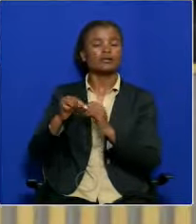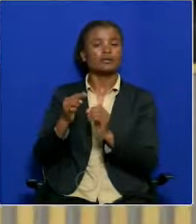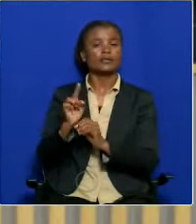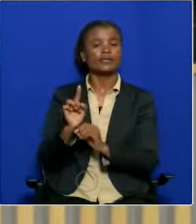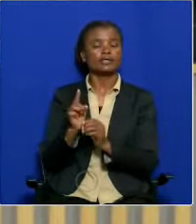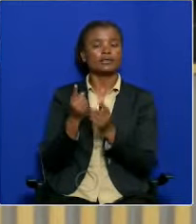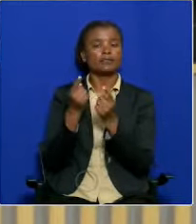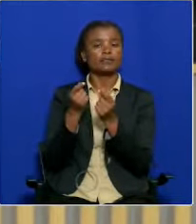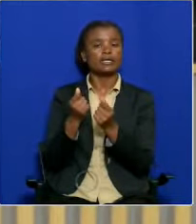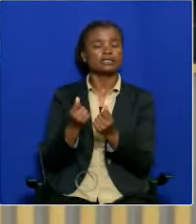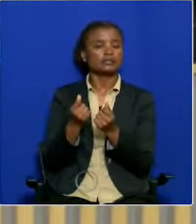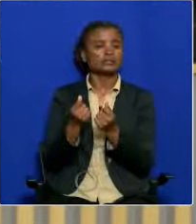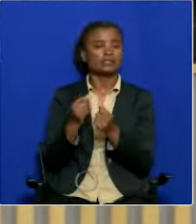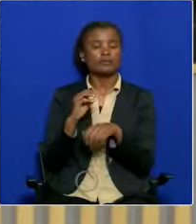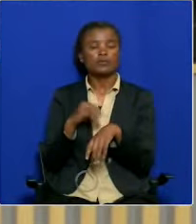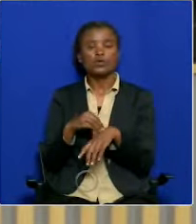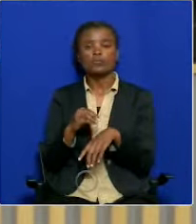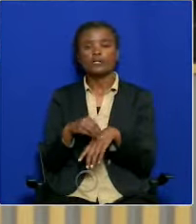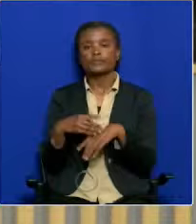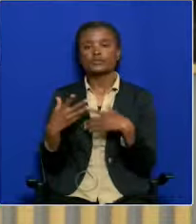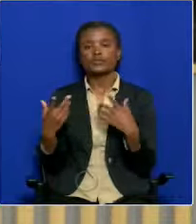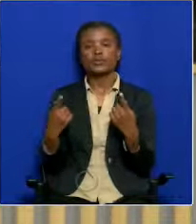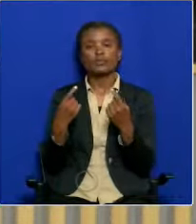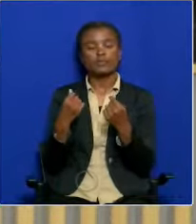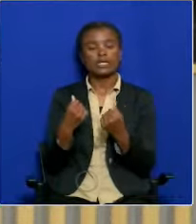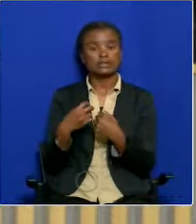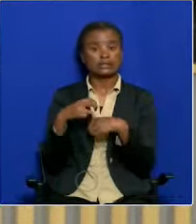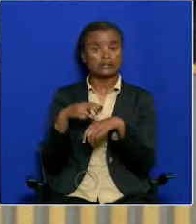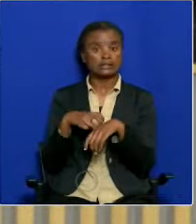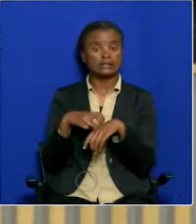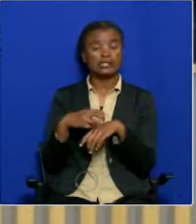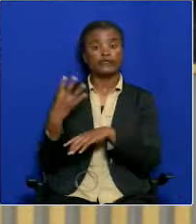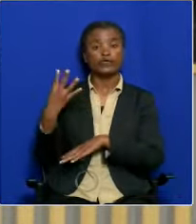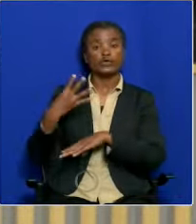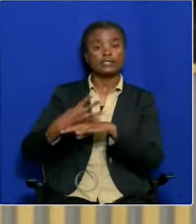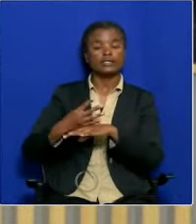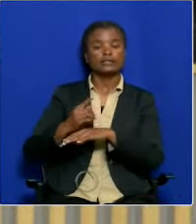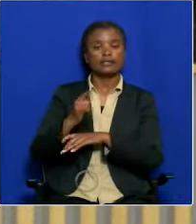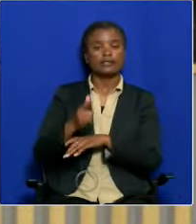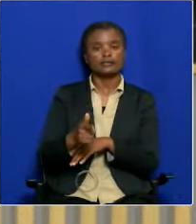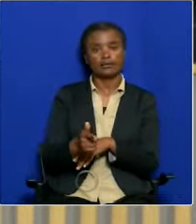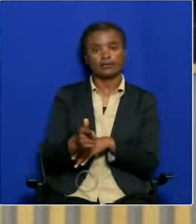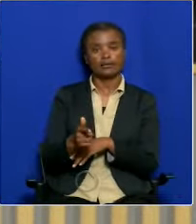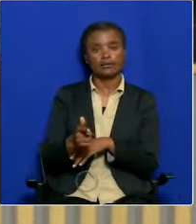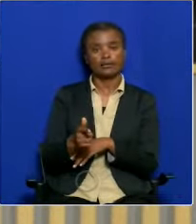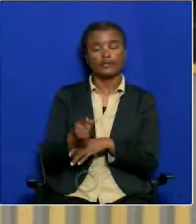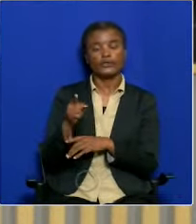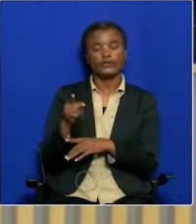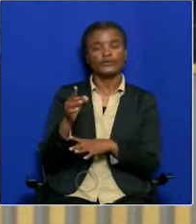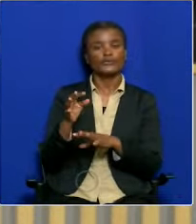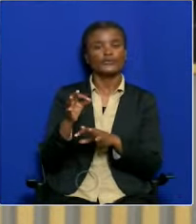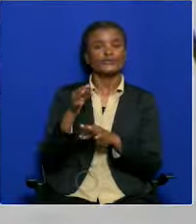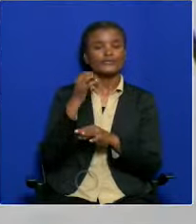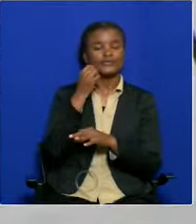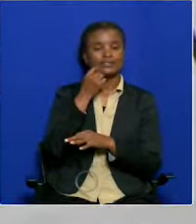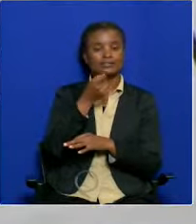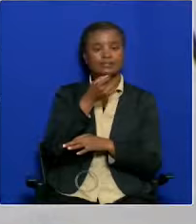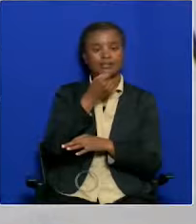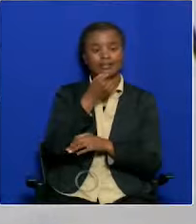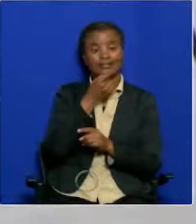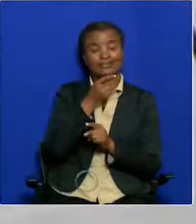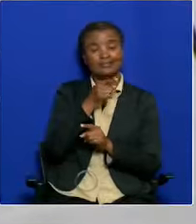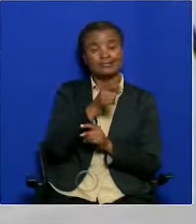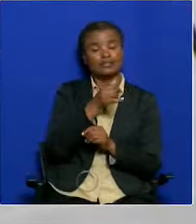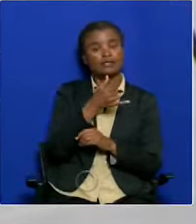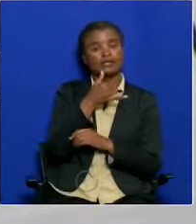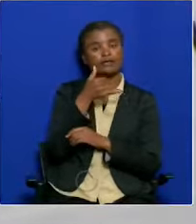needs. And then 4 days later, according to you, without prompting from you, he calls you. He's the one that calls